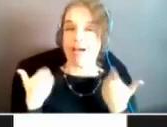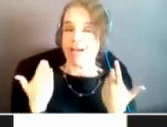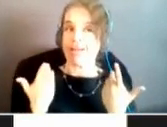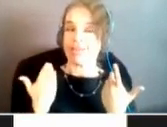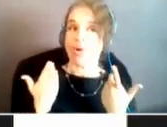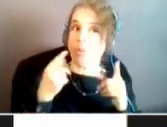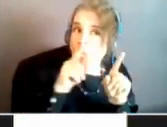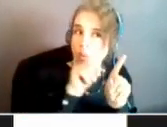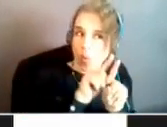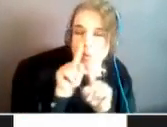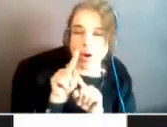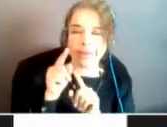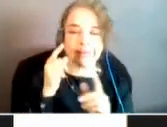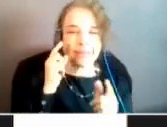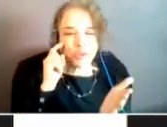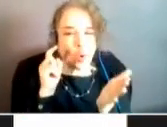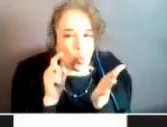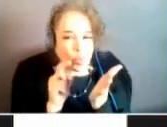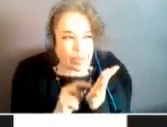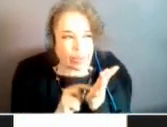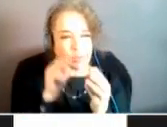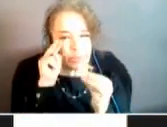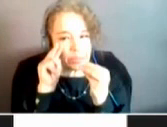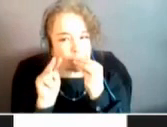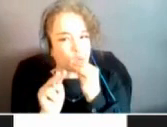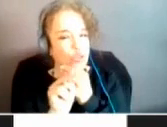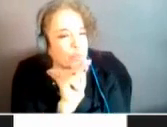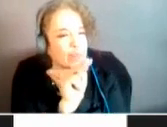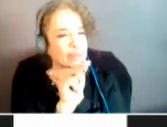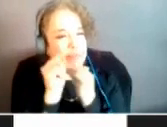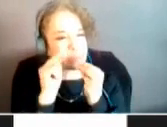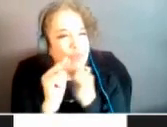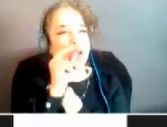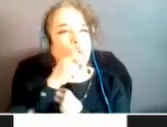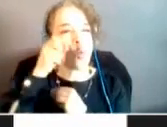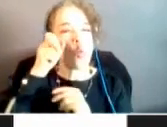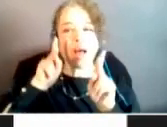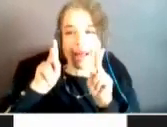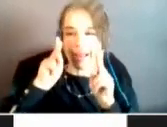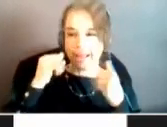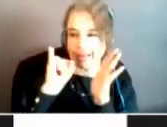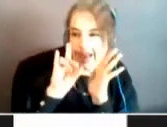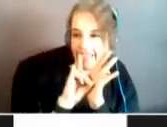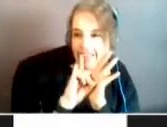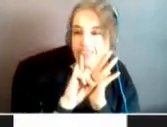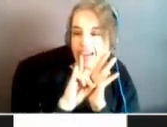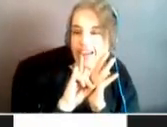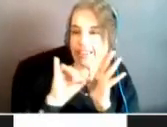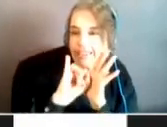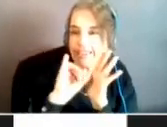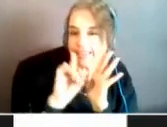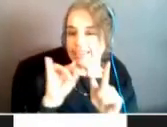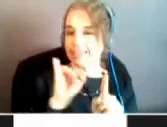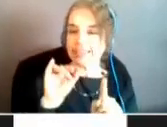we're also seeing is that older people who identify